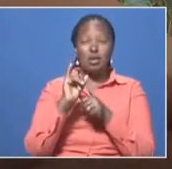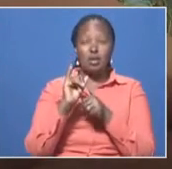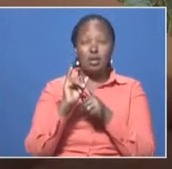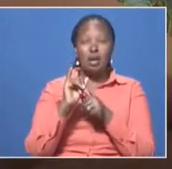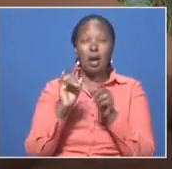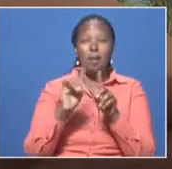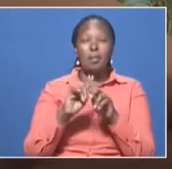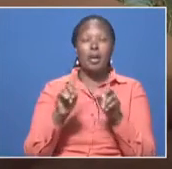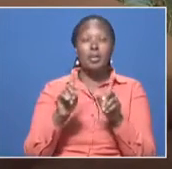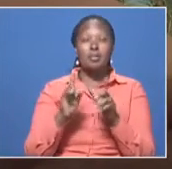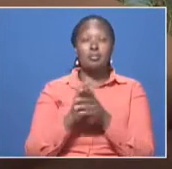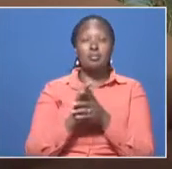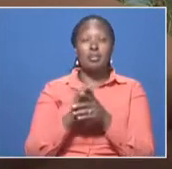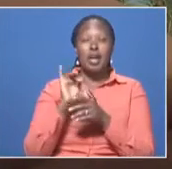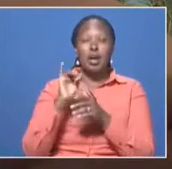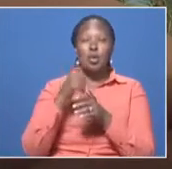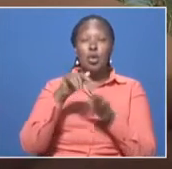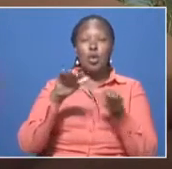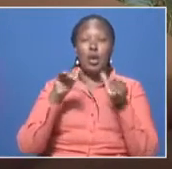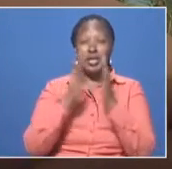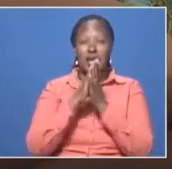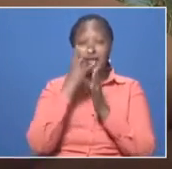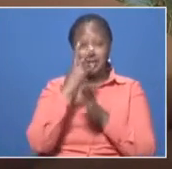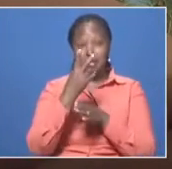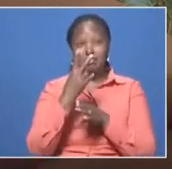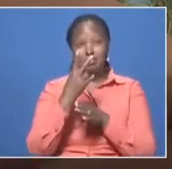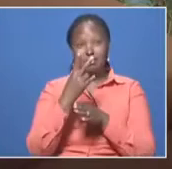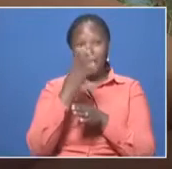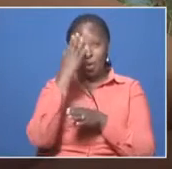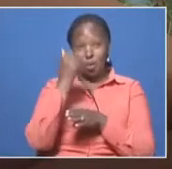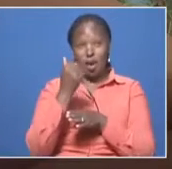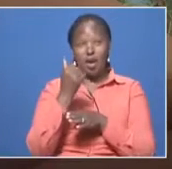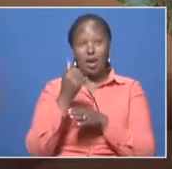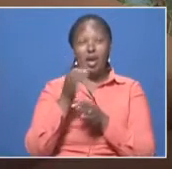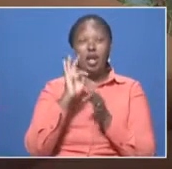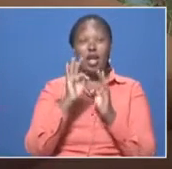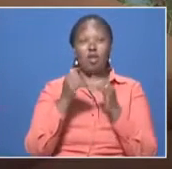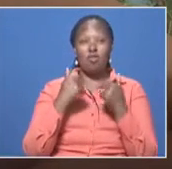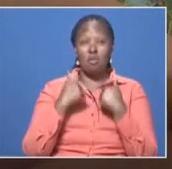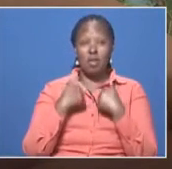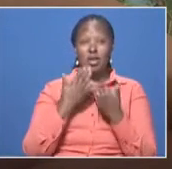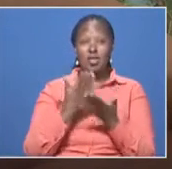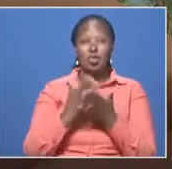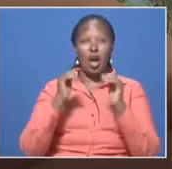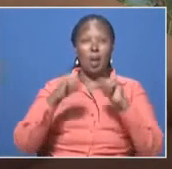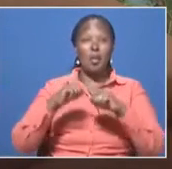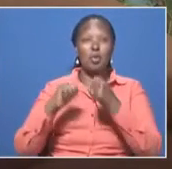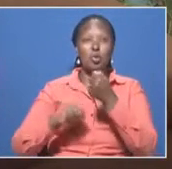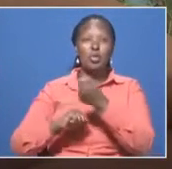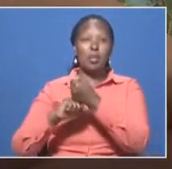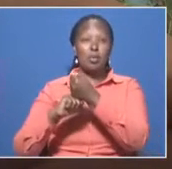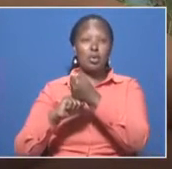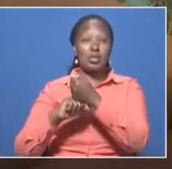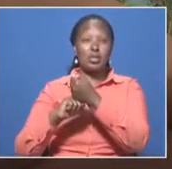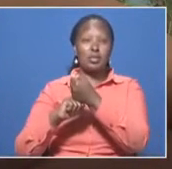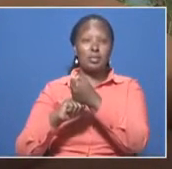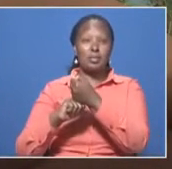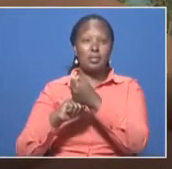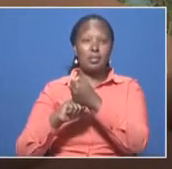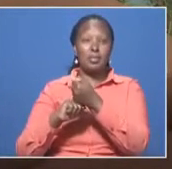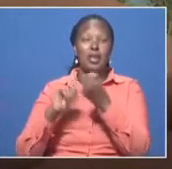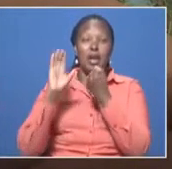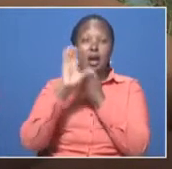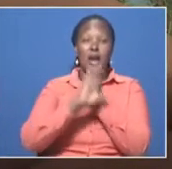2022. Mm. And let us wait and we'll see. Because as long as I am able to support my